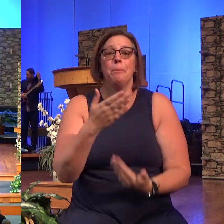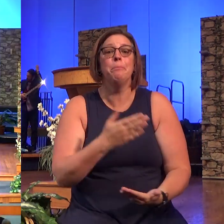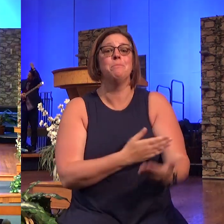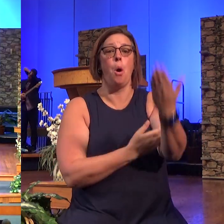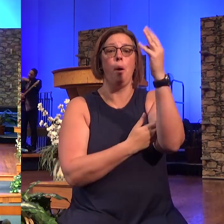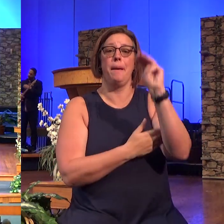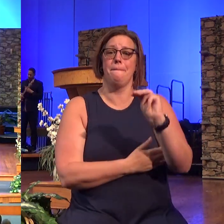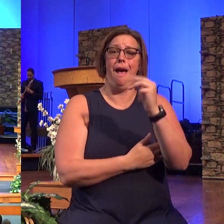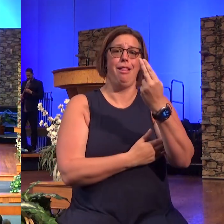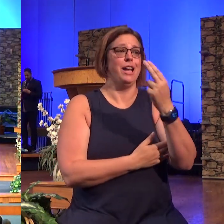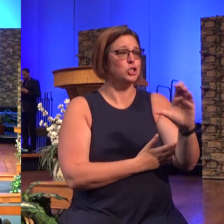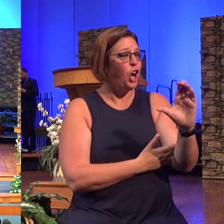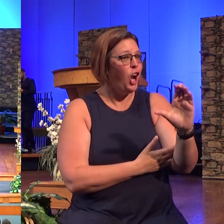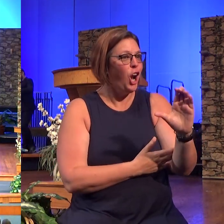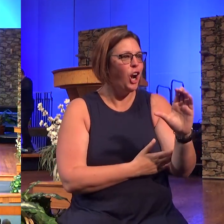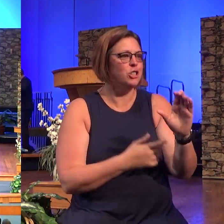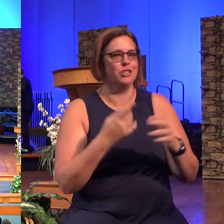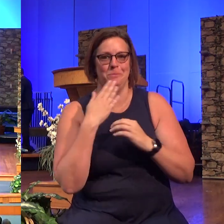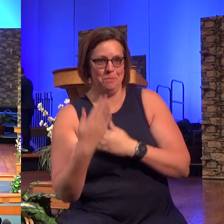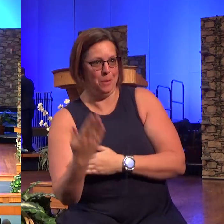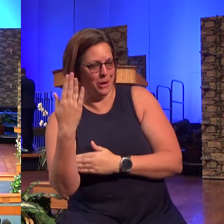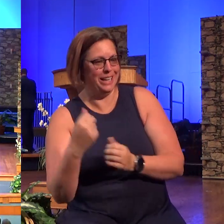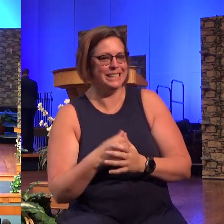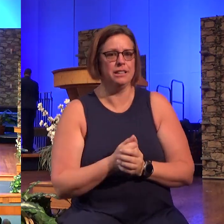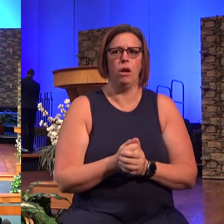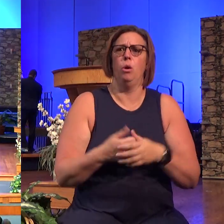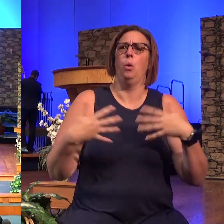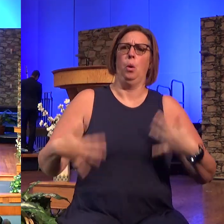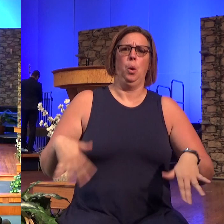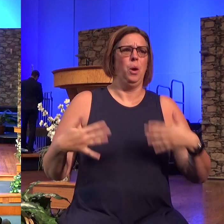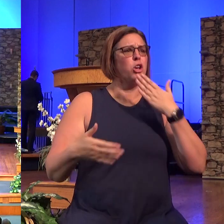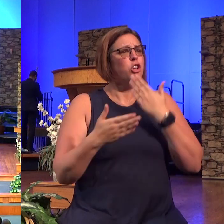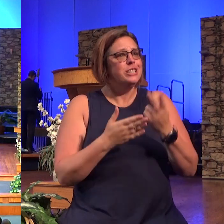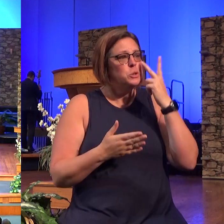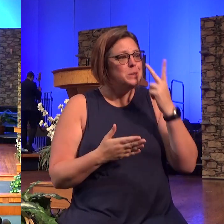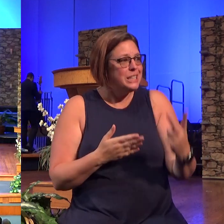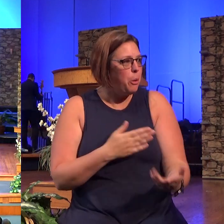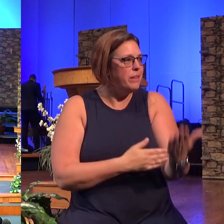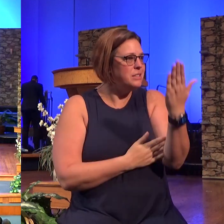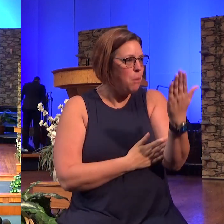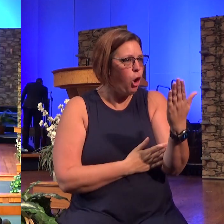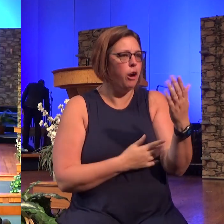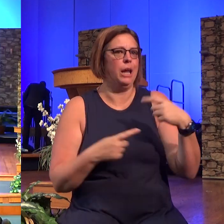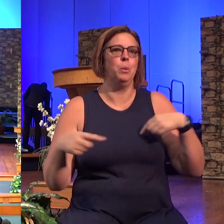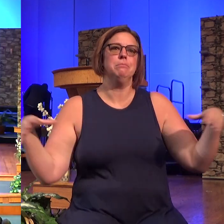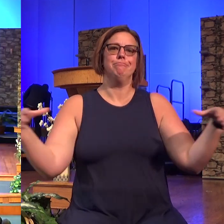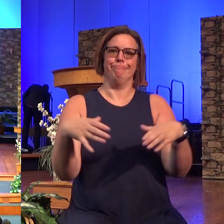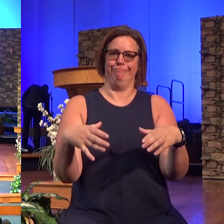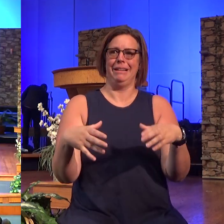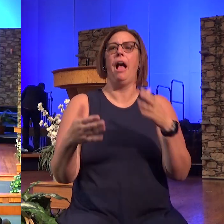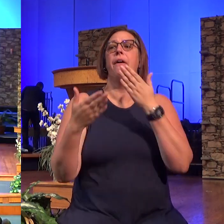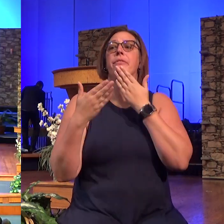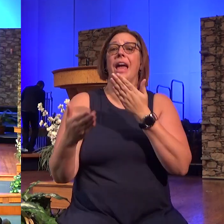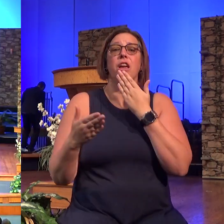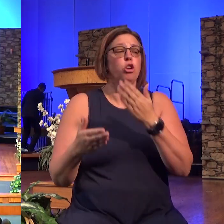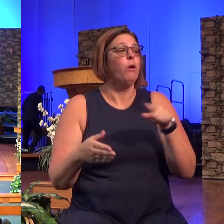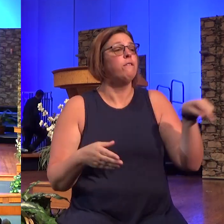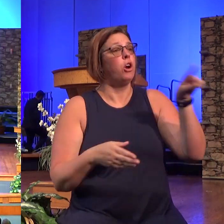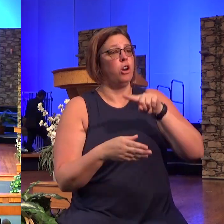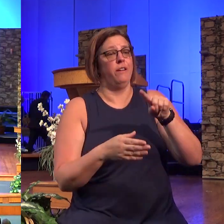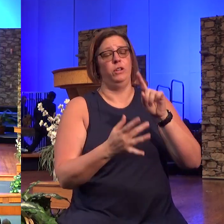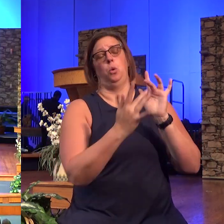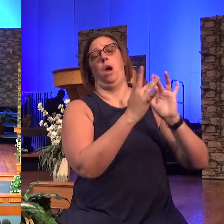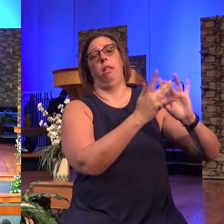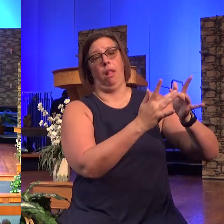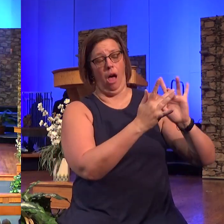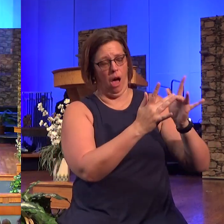High Church. Oh, it's so good to see you here this morning, for us to be together. Thank you for those of you tuning in